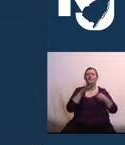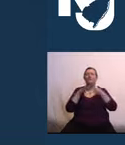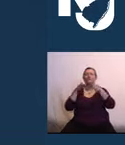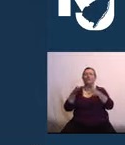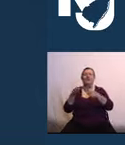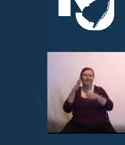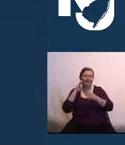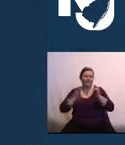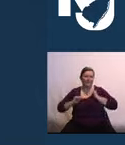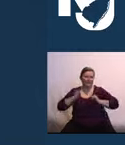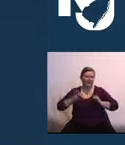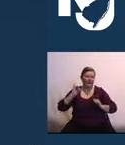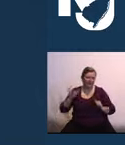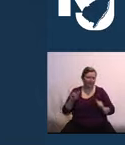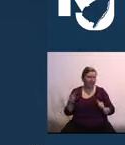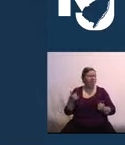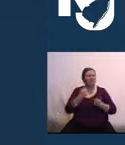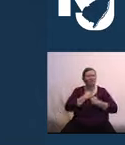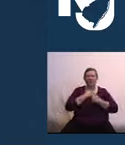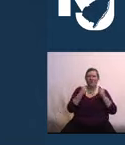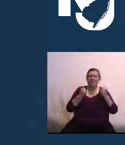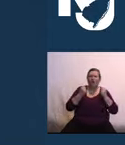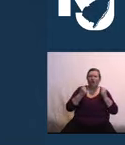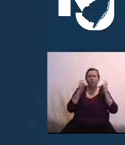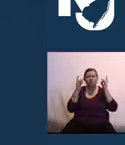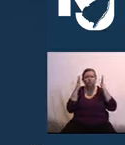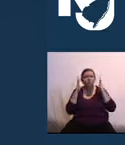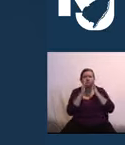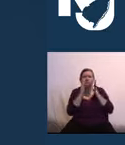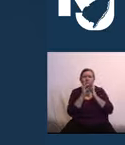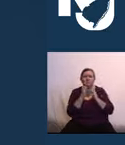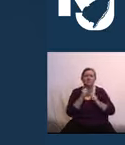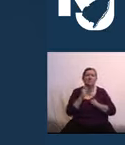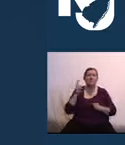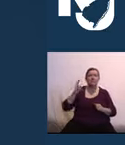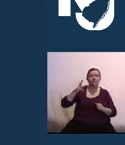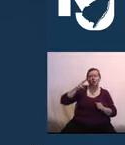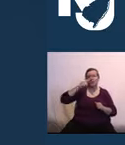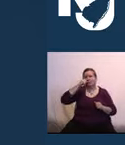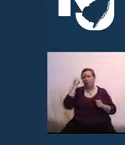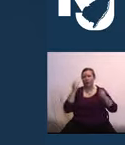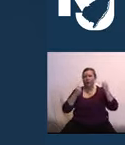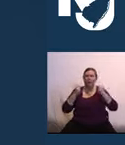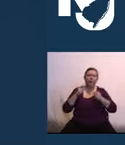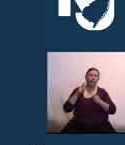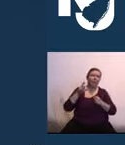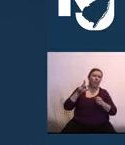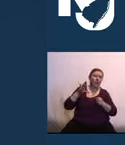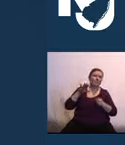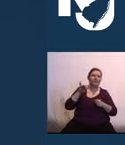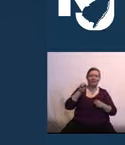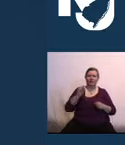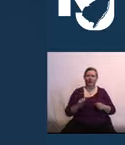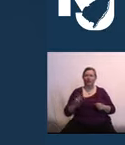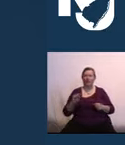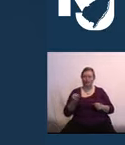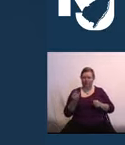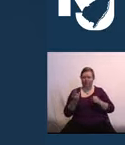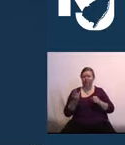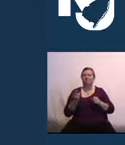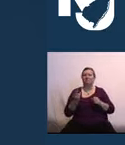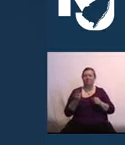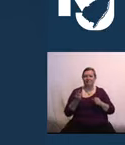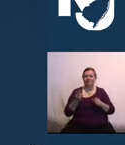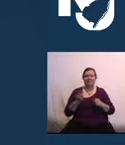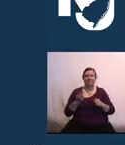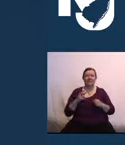guy through and through, a longtime member of the historically black car club, the South Jersey Street Legends, and the proud owner of